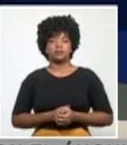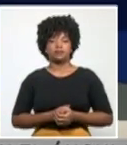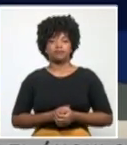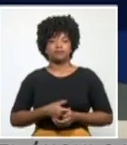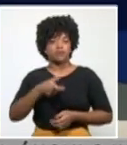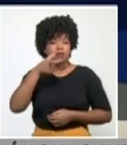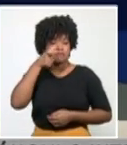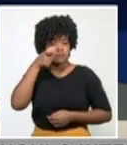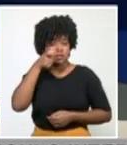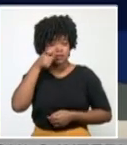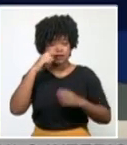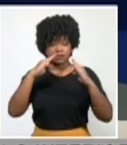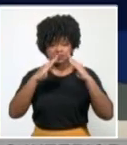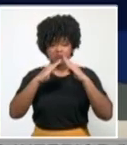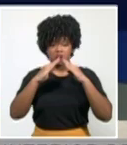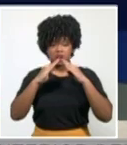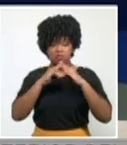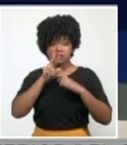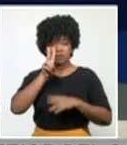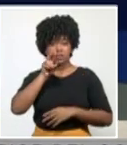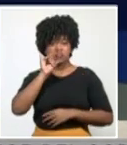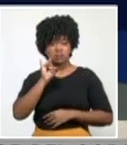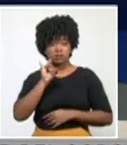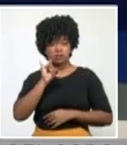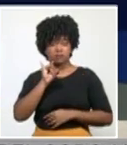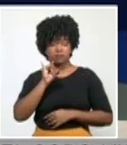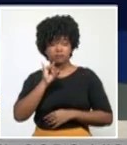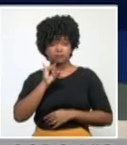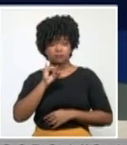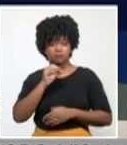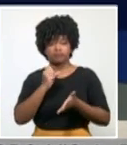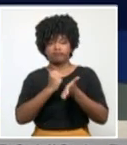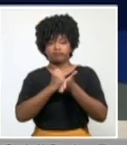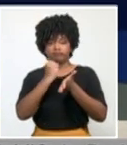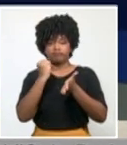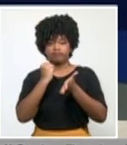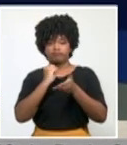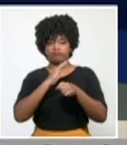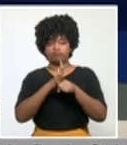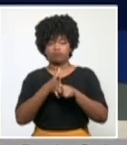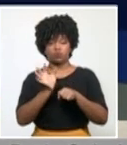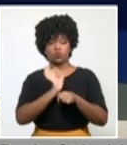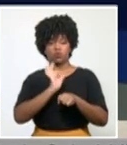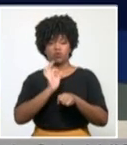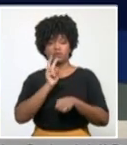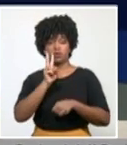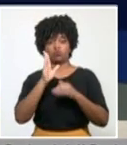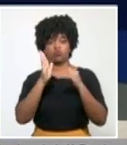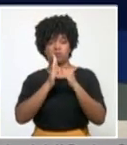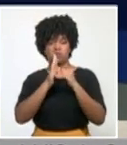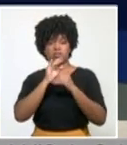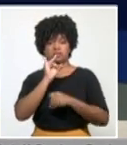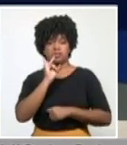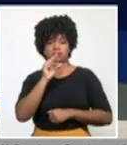2,266 are suspected cases, and 744 are confirmed cases. We're keeping